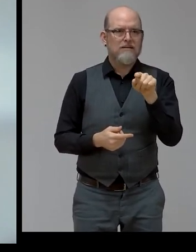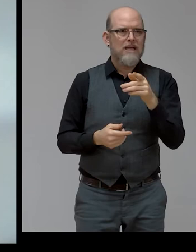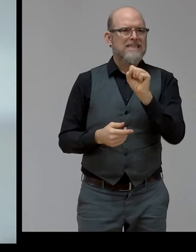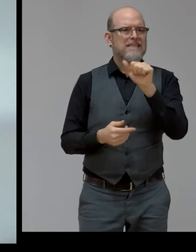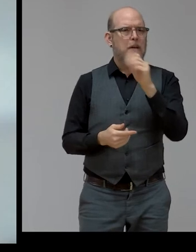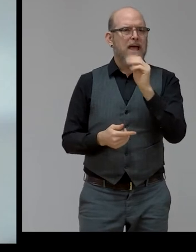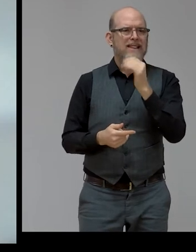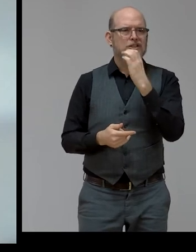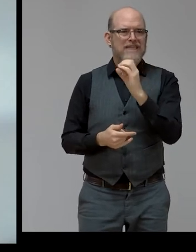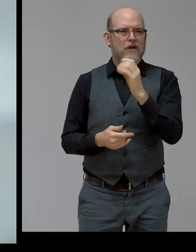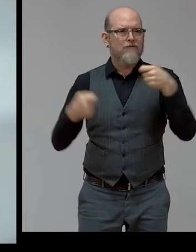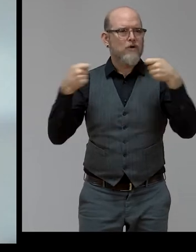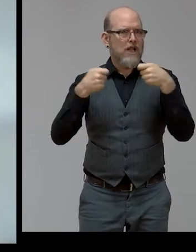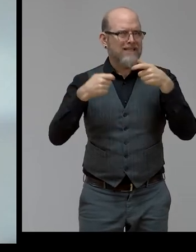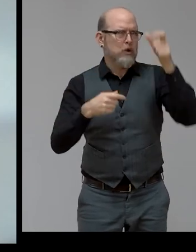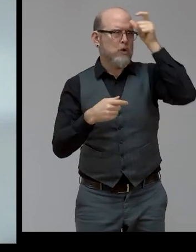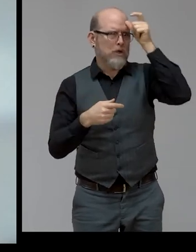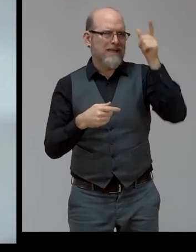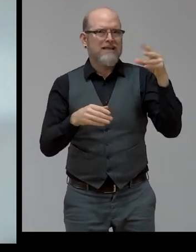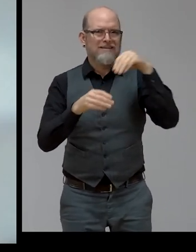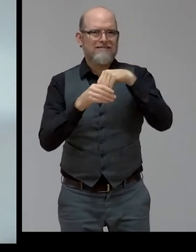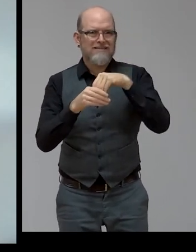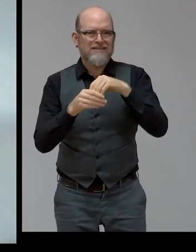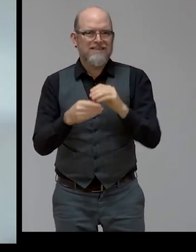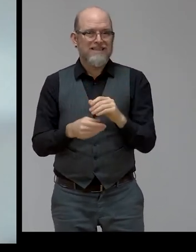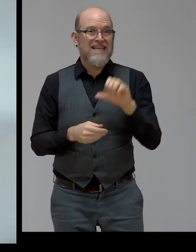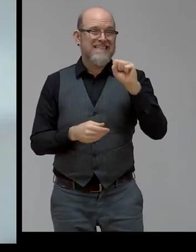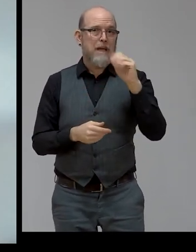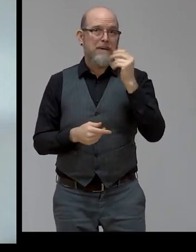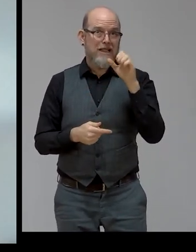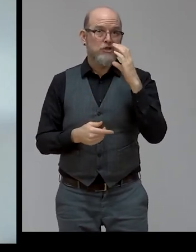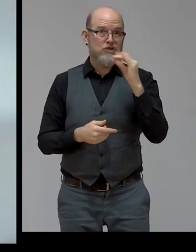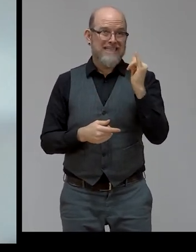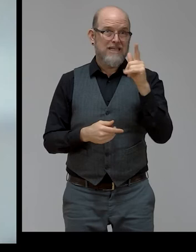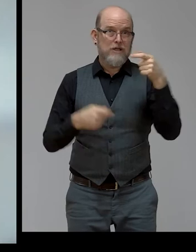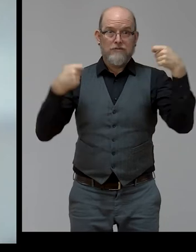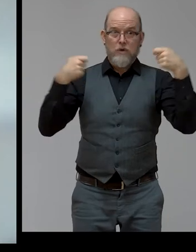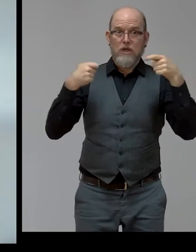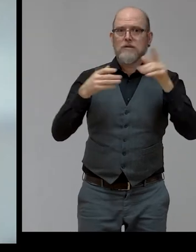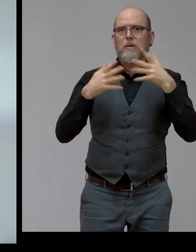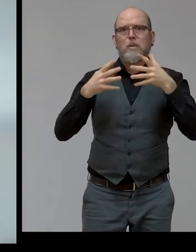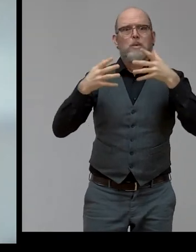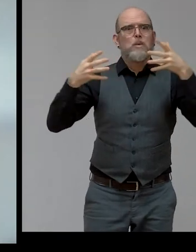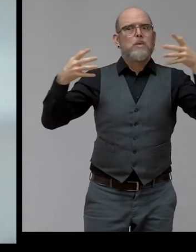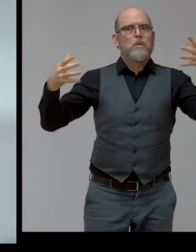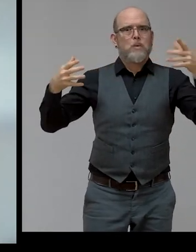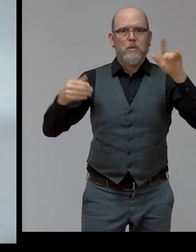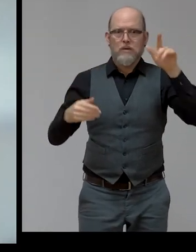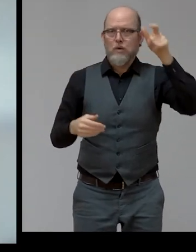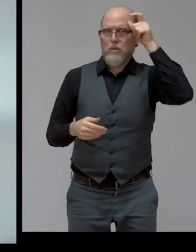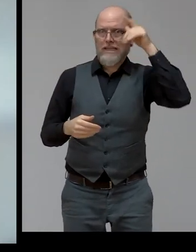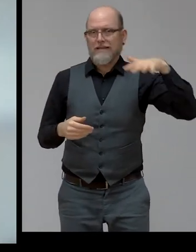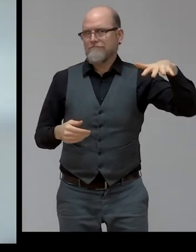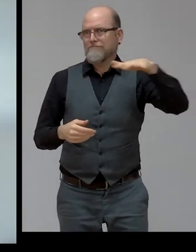which Sabanci Foundation is one of the leading foundations in Turkey. And Ozen has